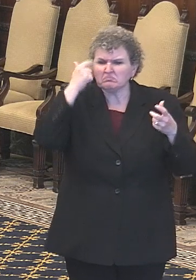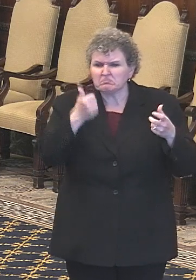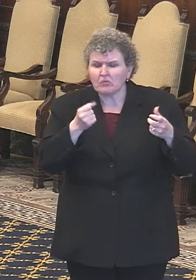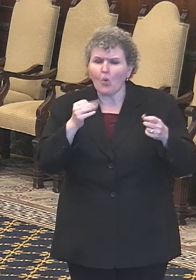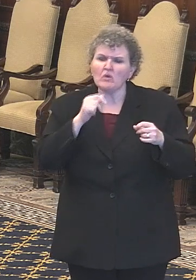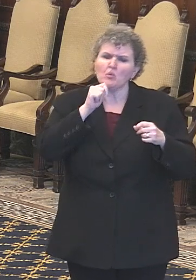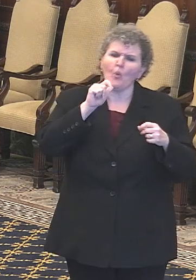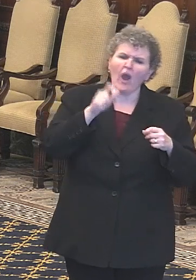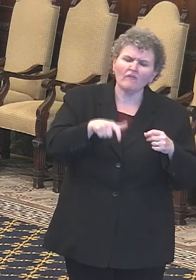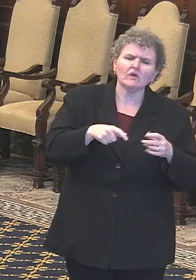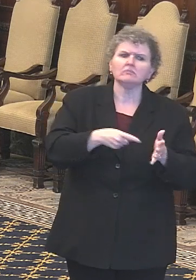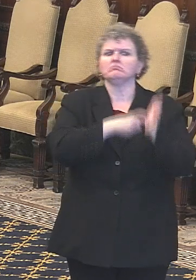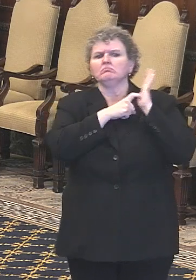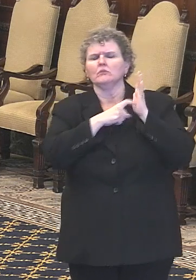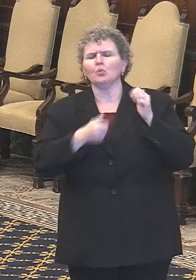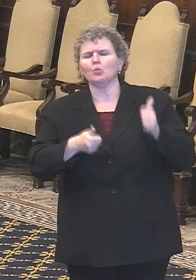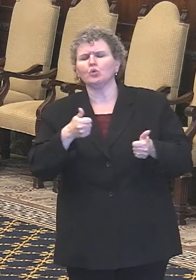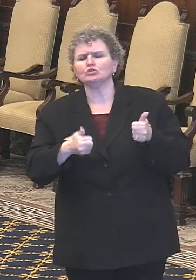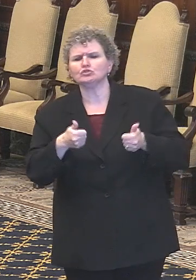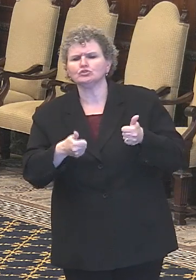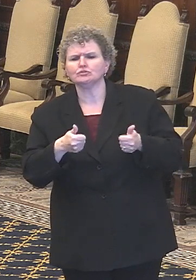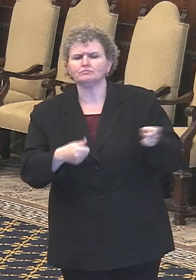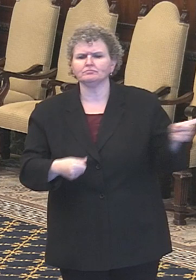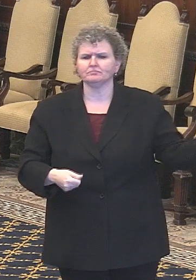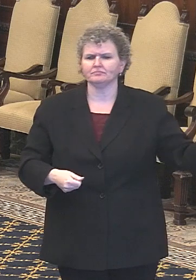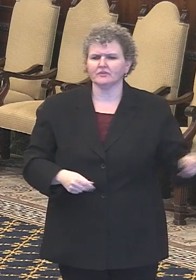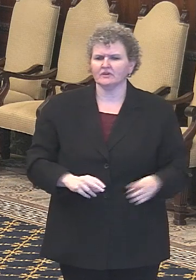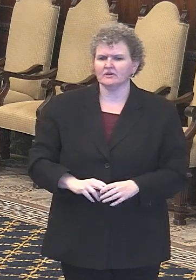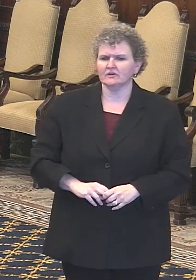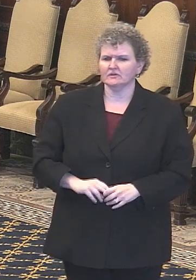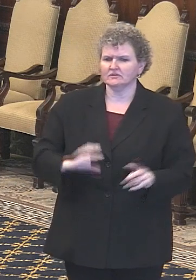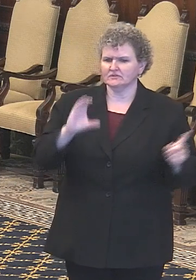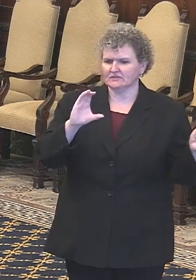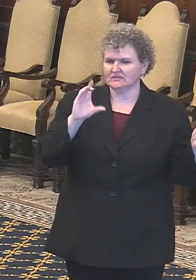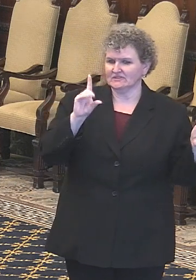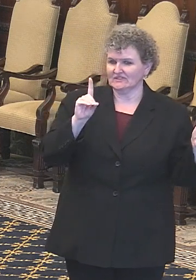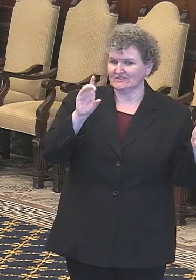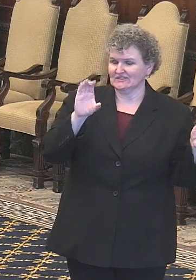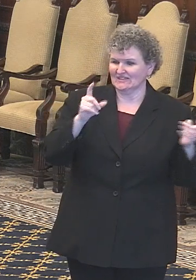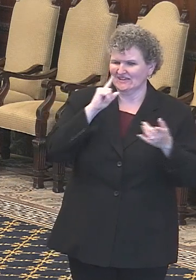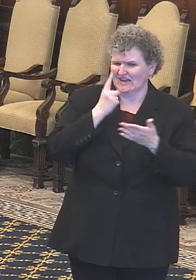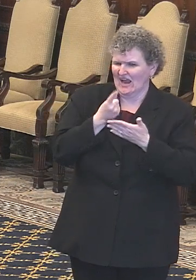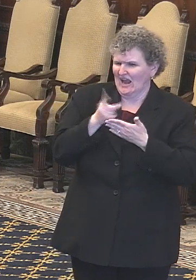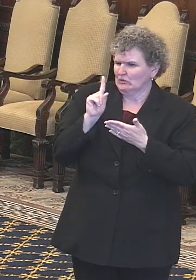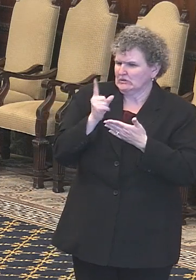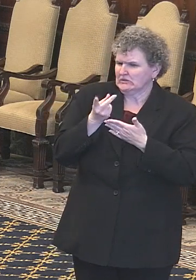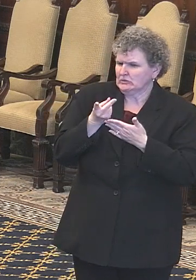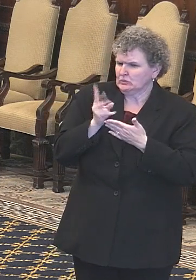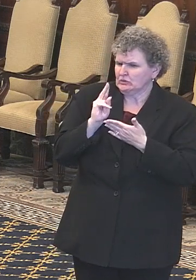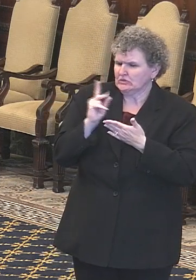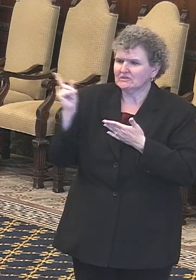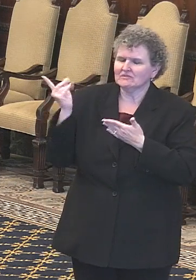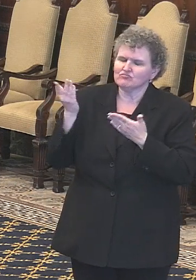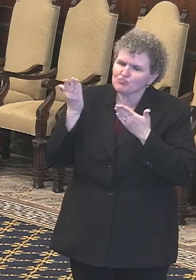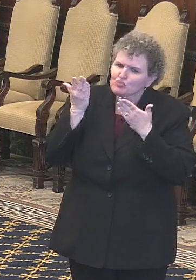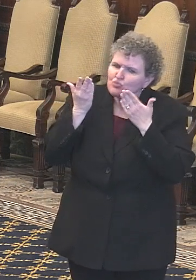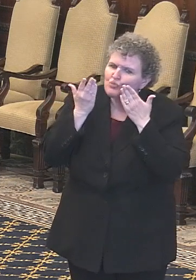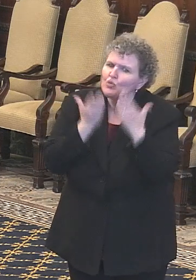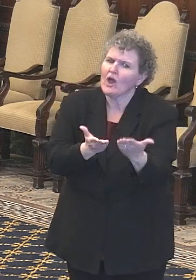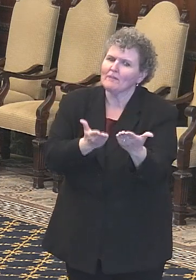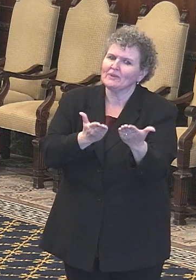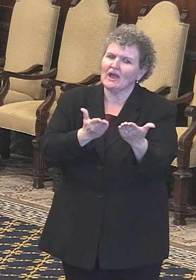next. Hi. Is the Hub of Hope still open? Are homeless people still congregating